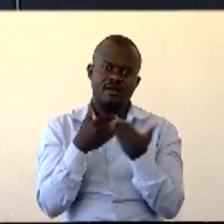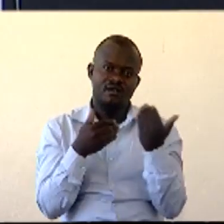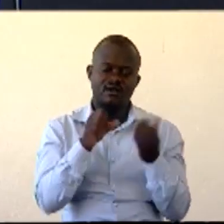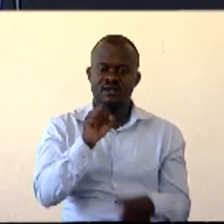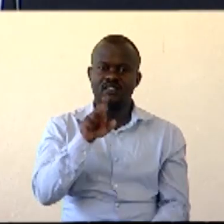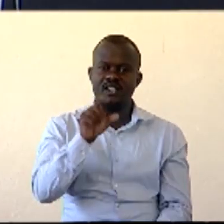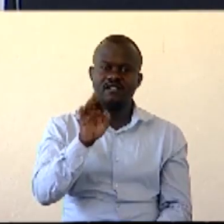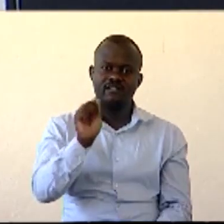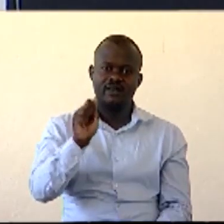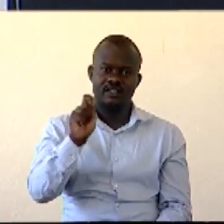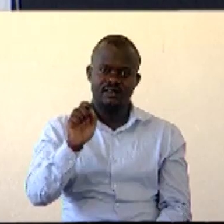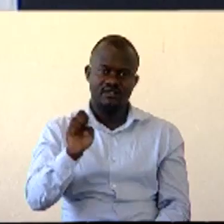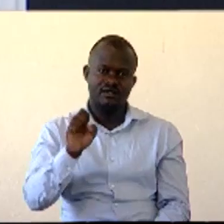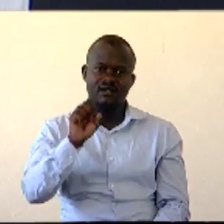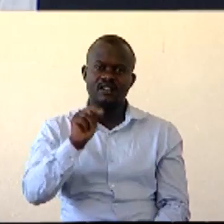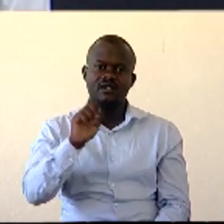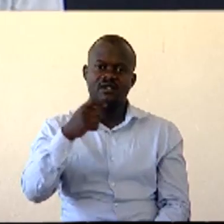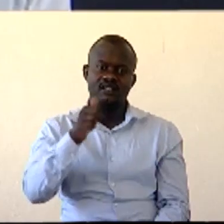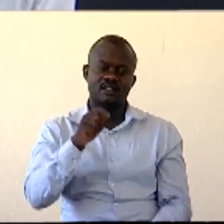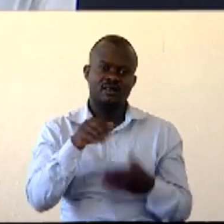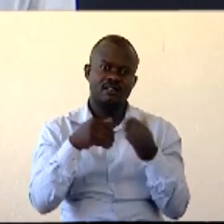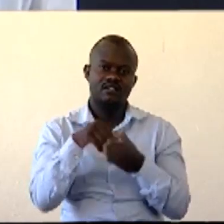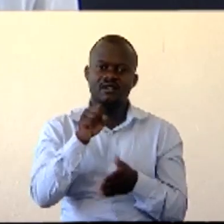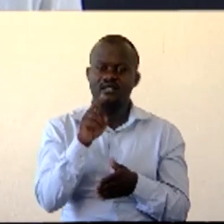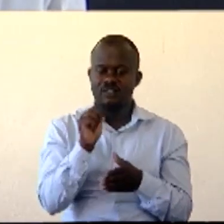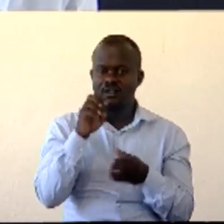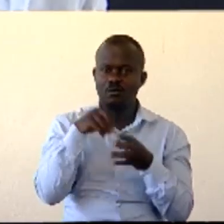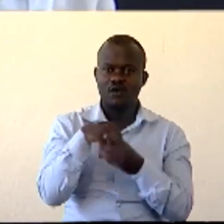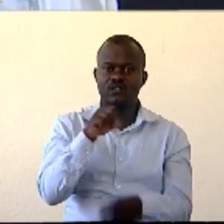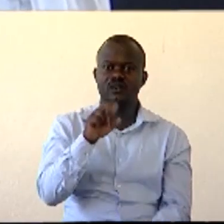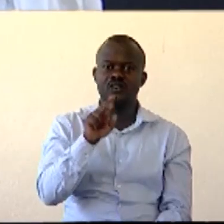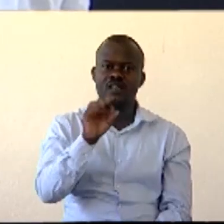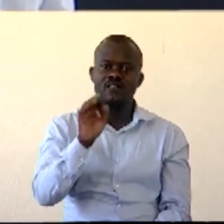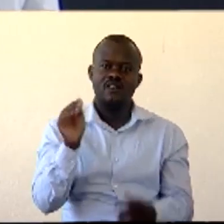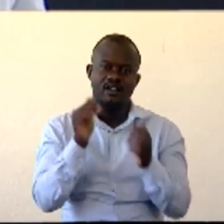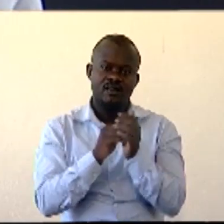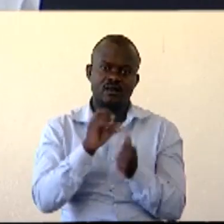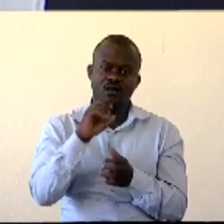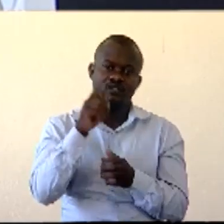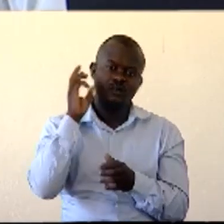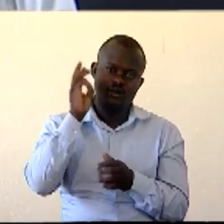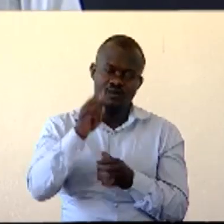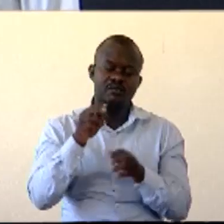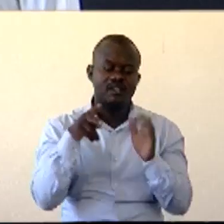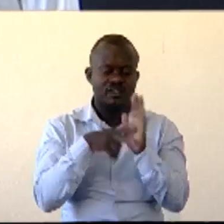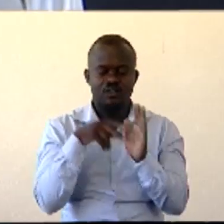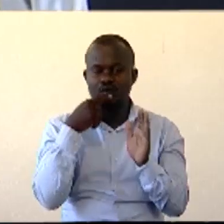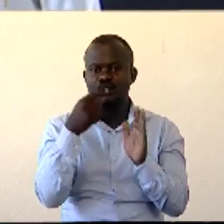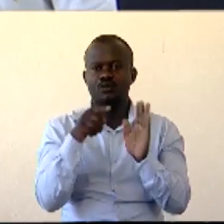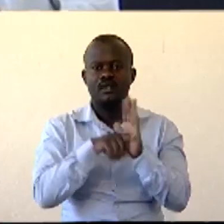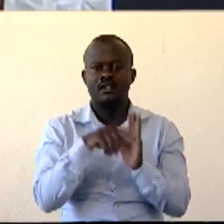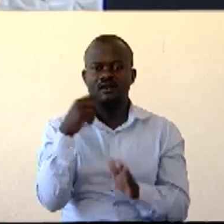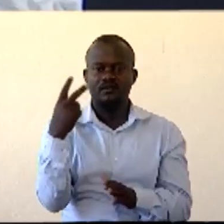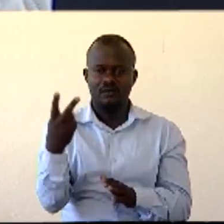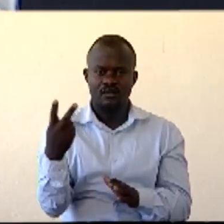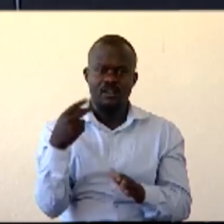sulfate, negative. The sum of sulfur and oxygen will be equal to -2, and